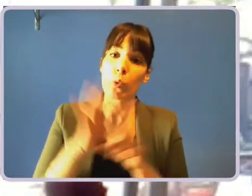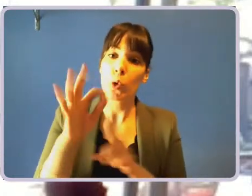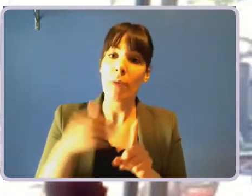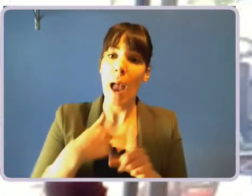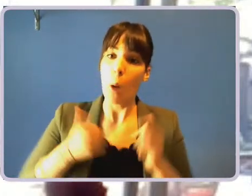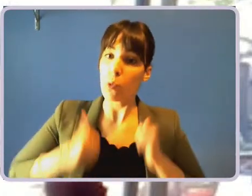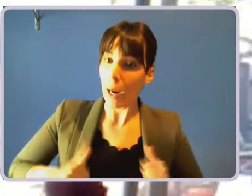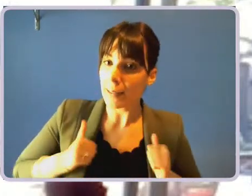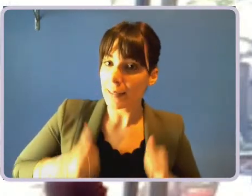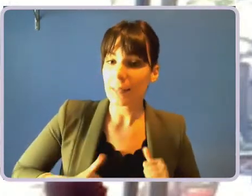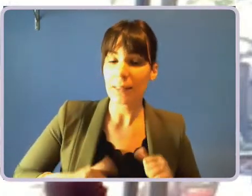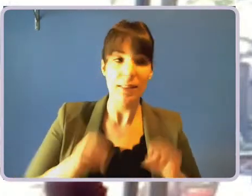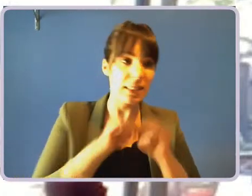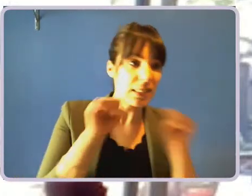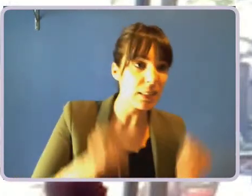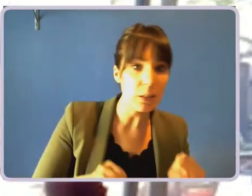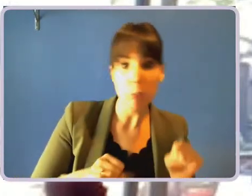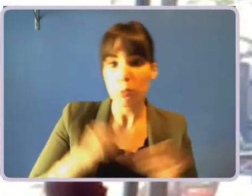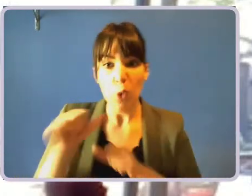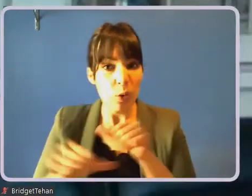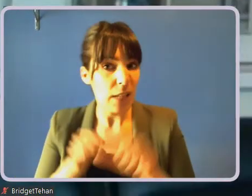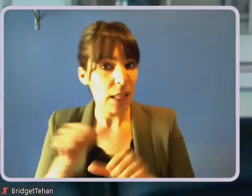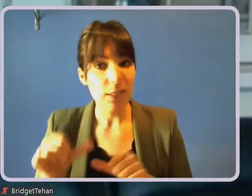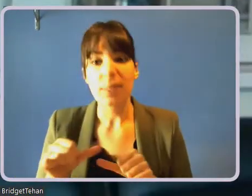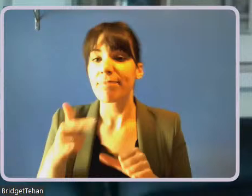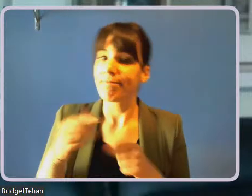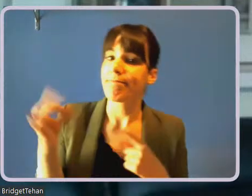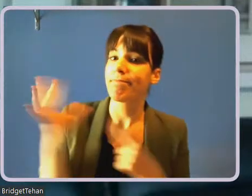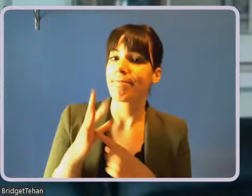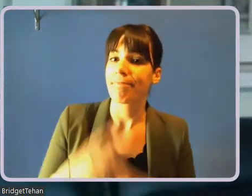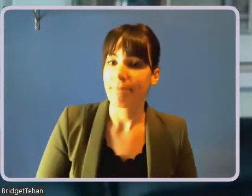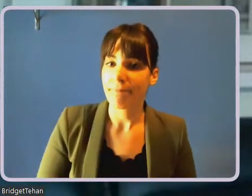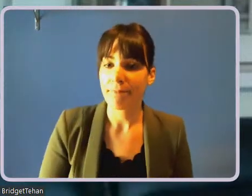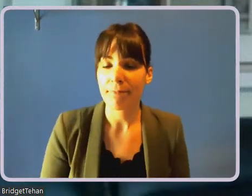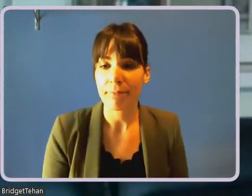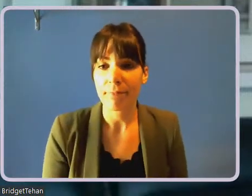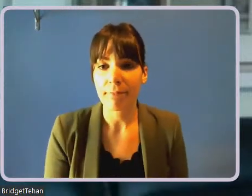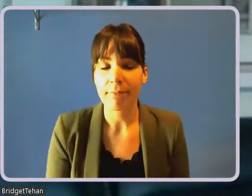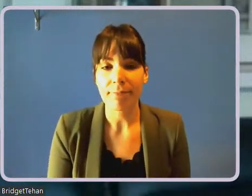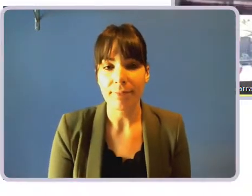systems is critical. And that's an easy win.